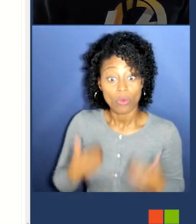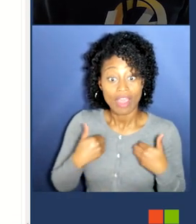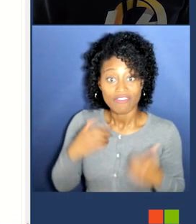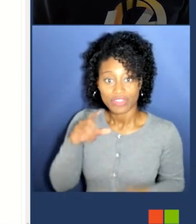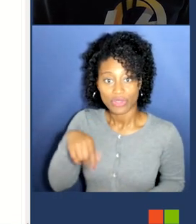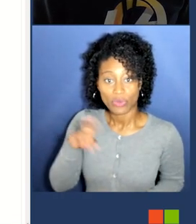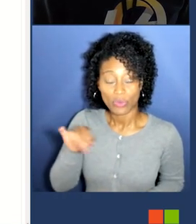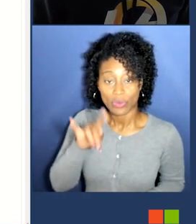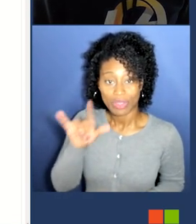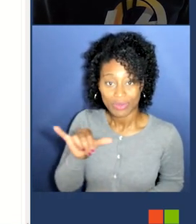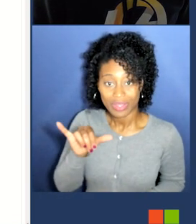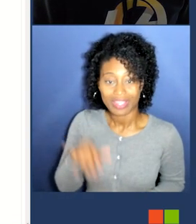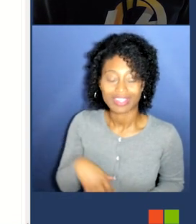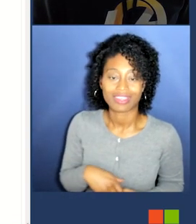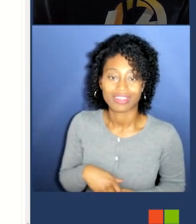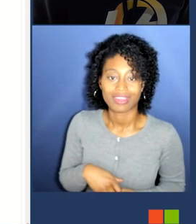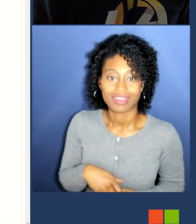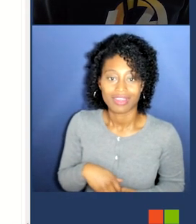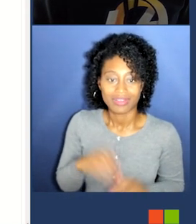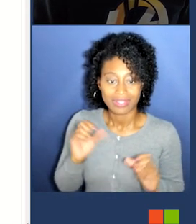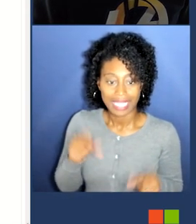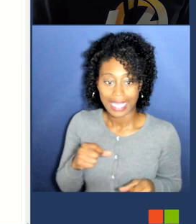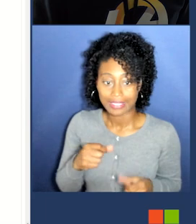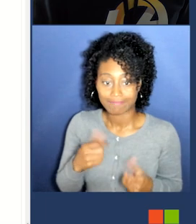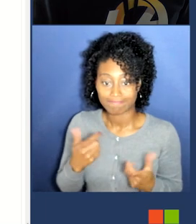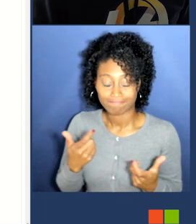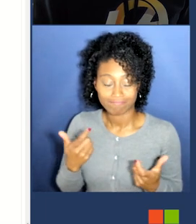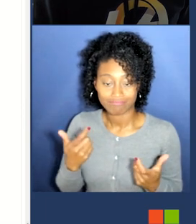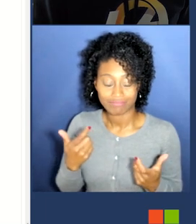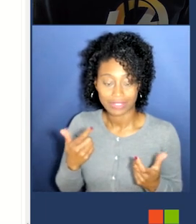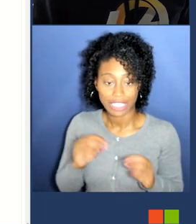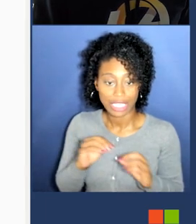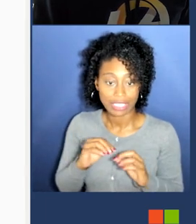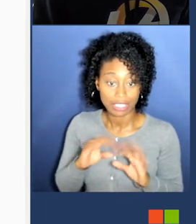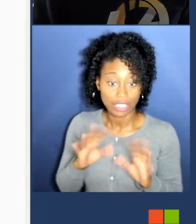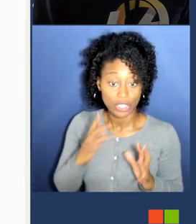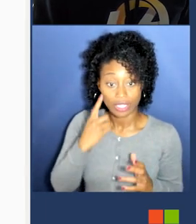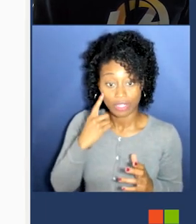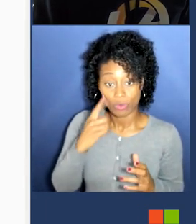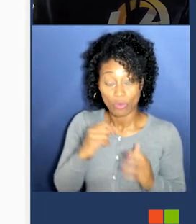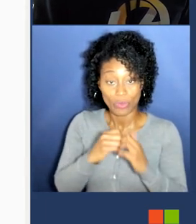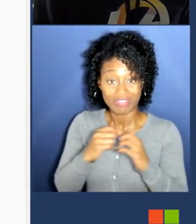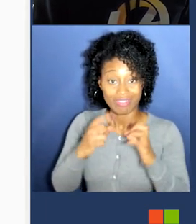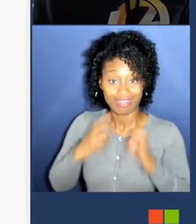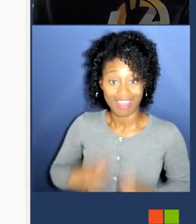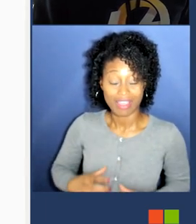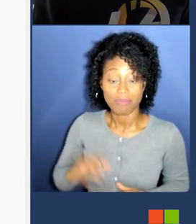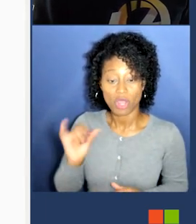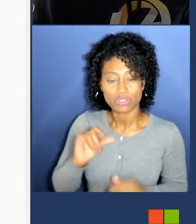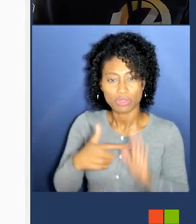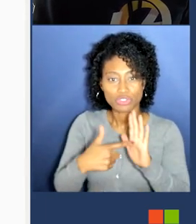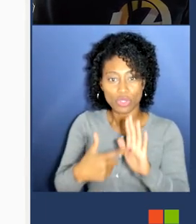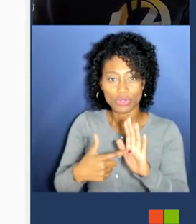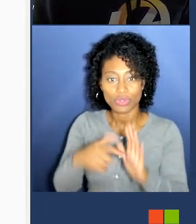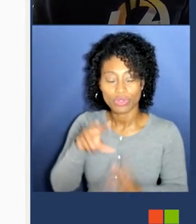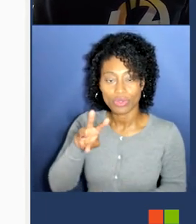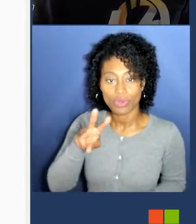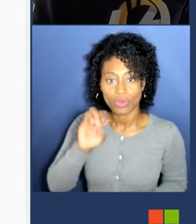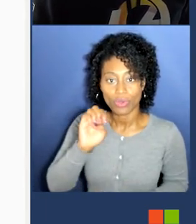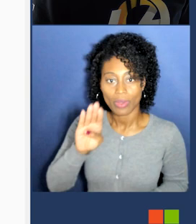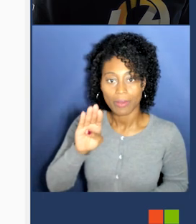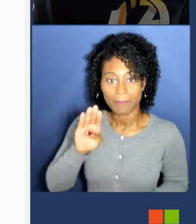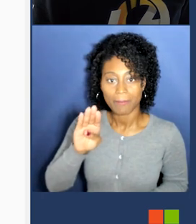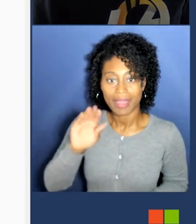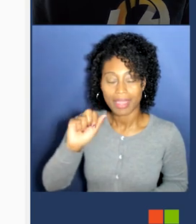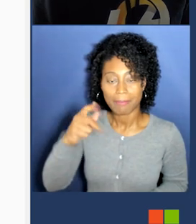this is what this client does. But I also wanted to show you the web API